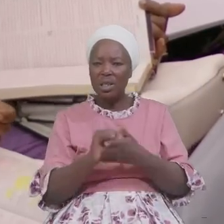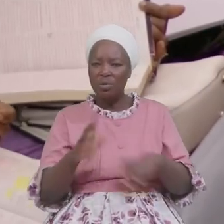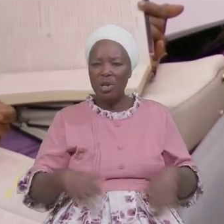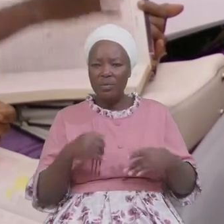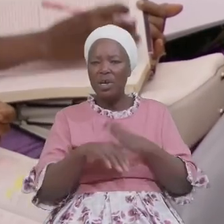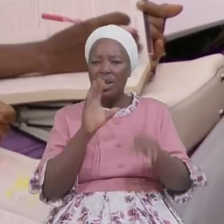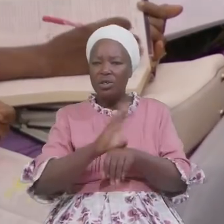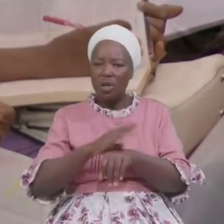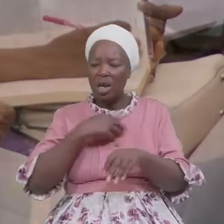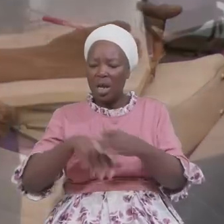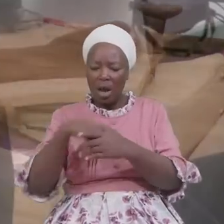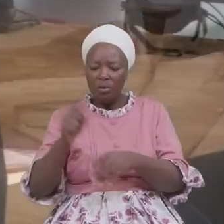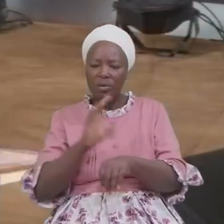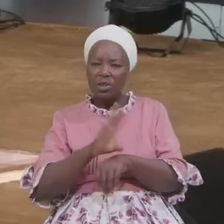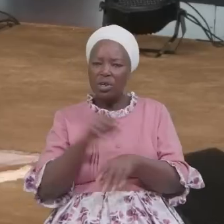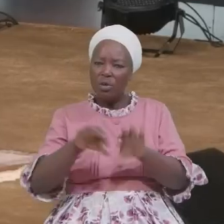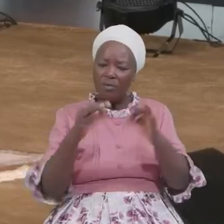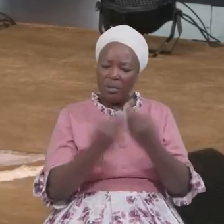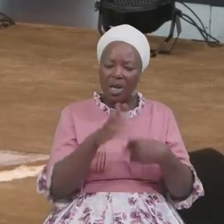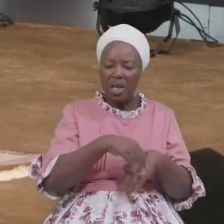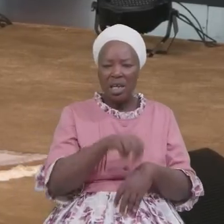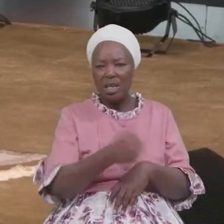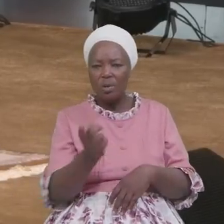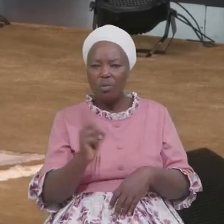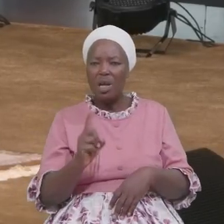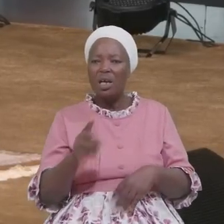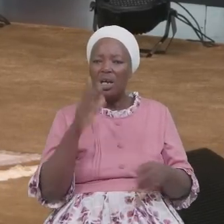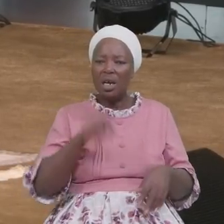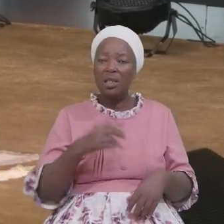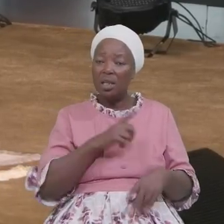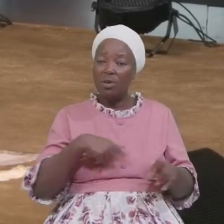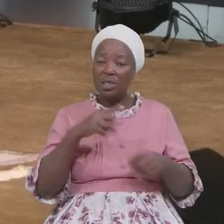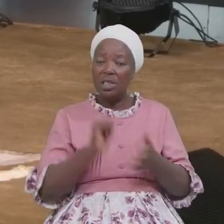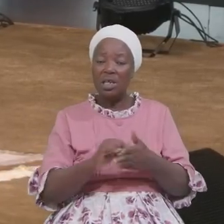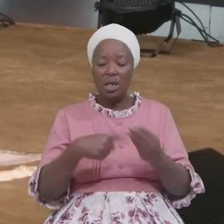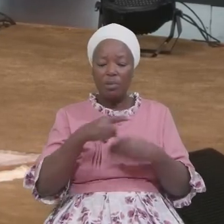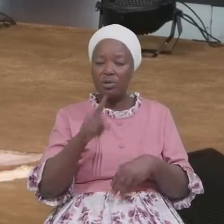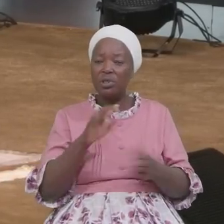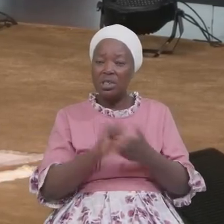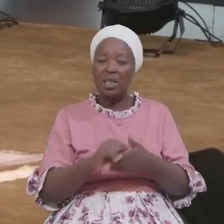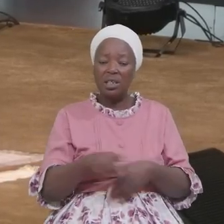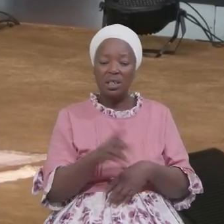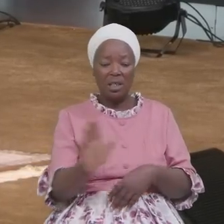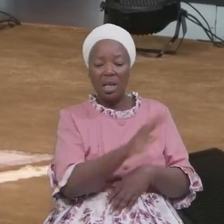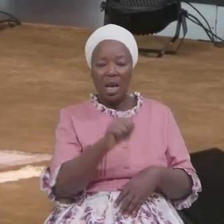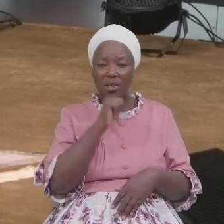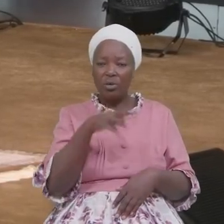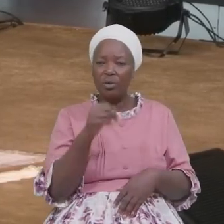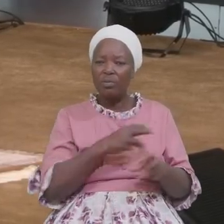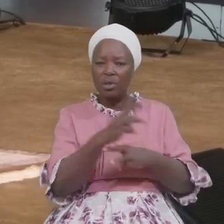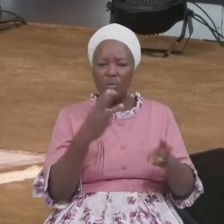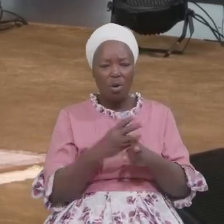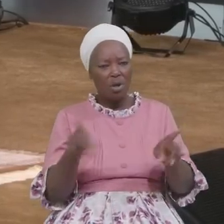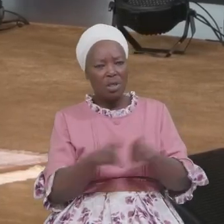in your family and anywhere, can the Lord say that about you, that they are not of the world,